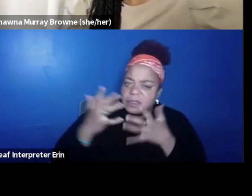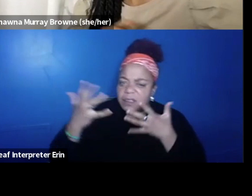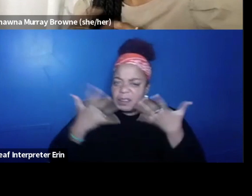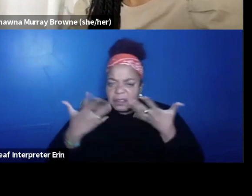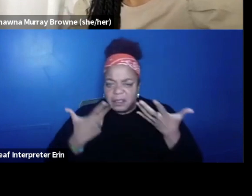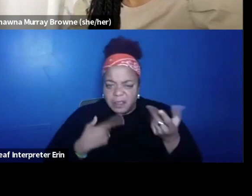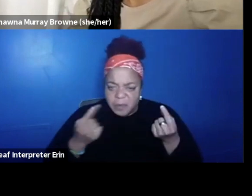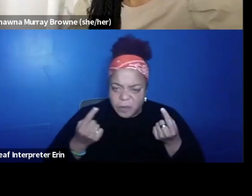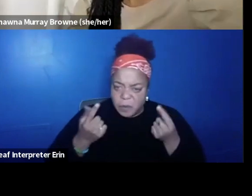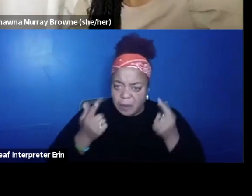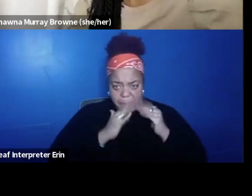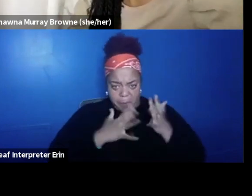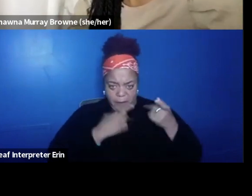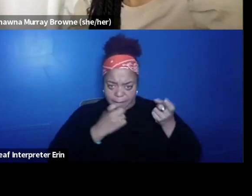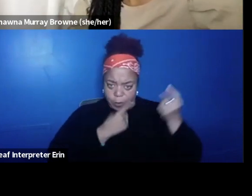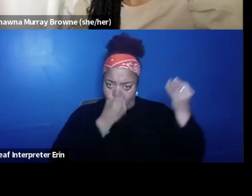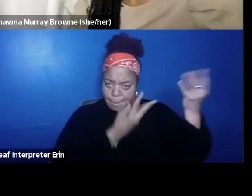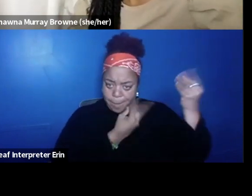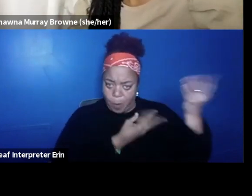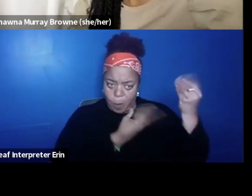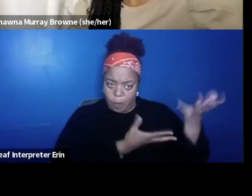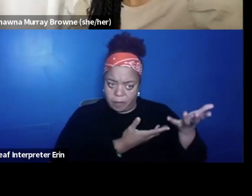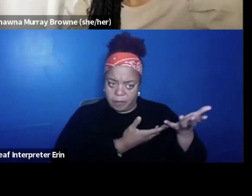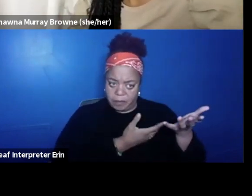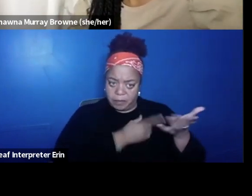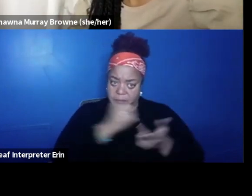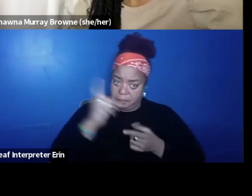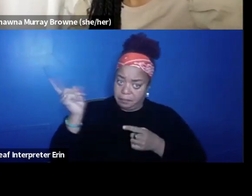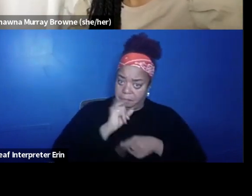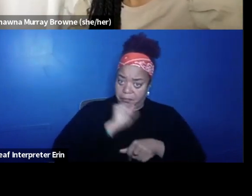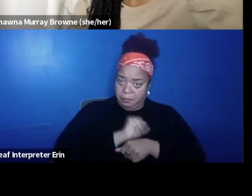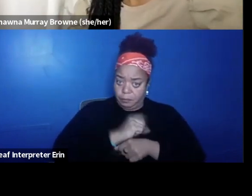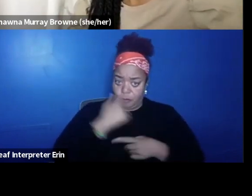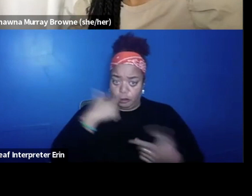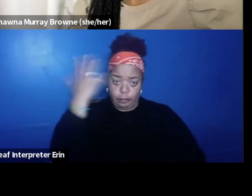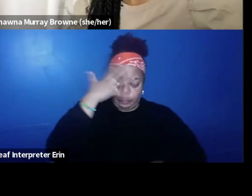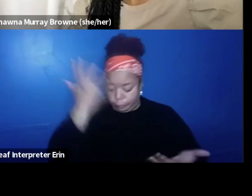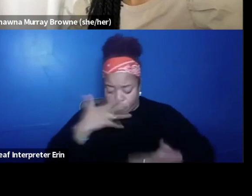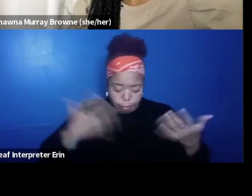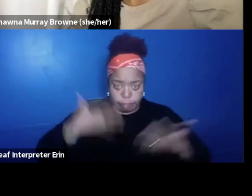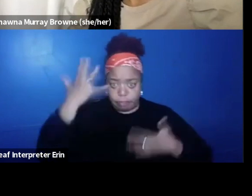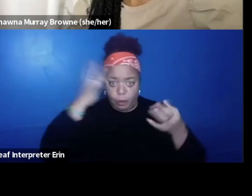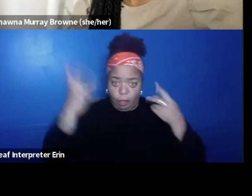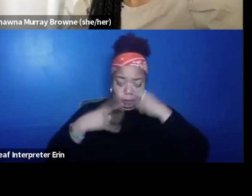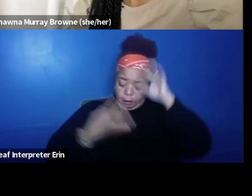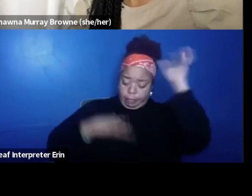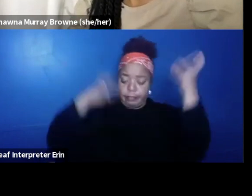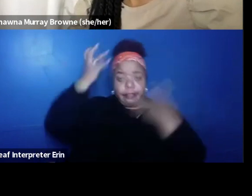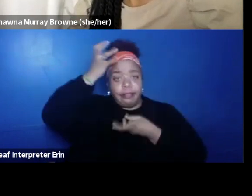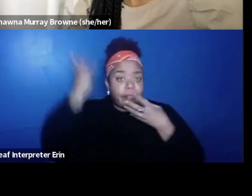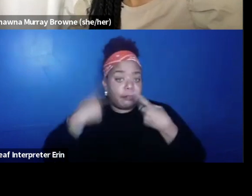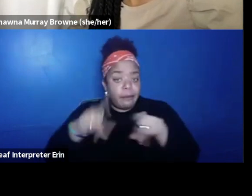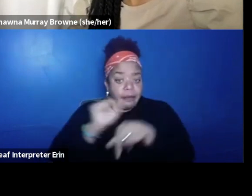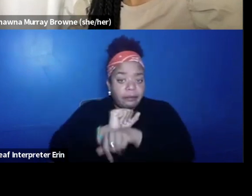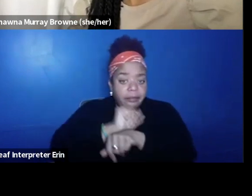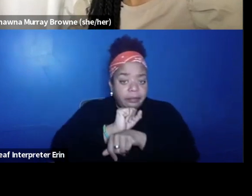on the job, when your colleague is appearing to kind of exhibit these behaviors. So now what we're doing is we're